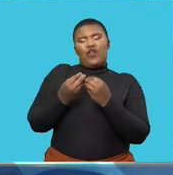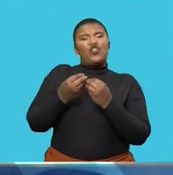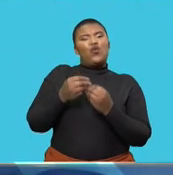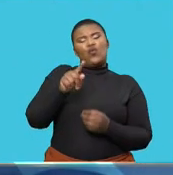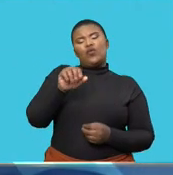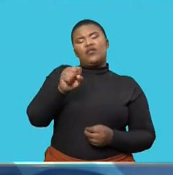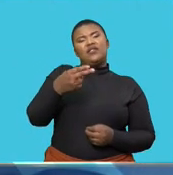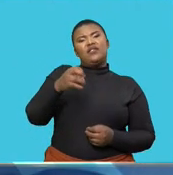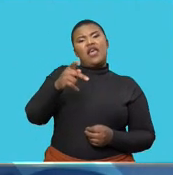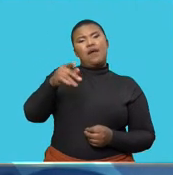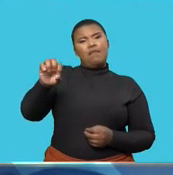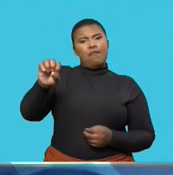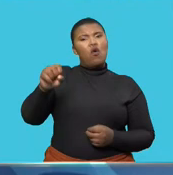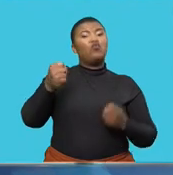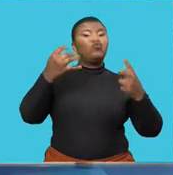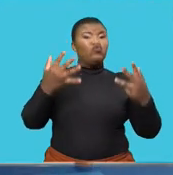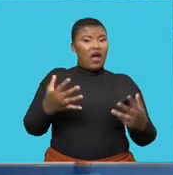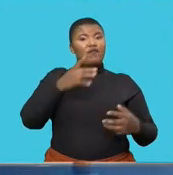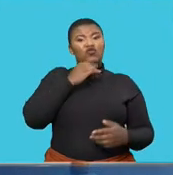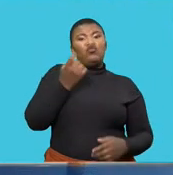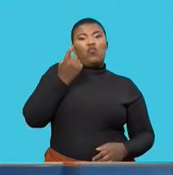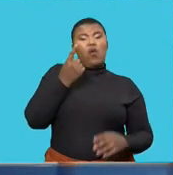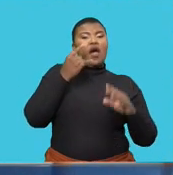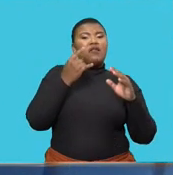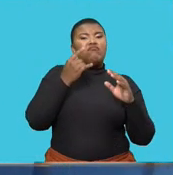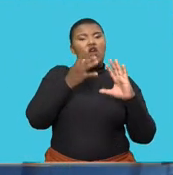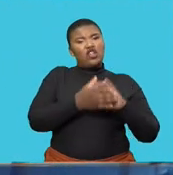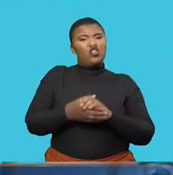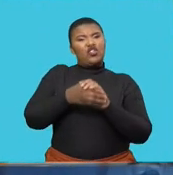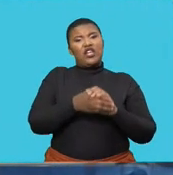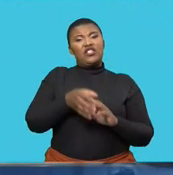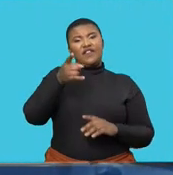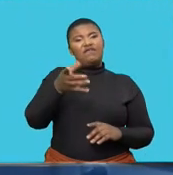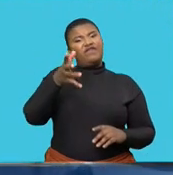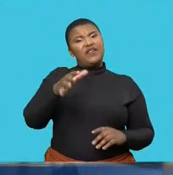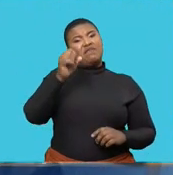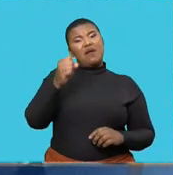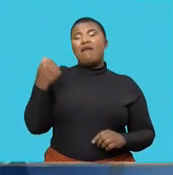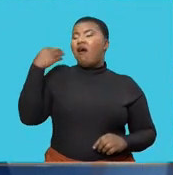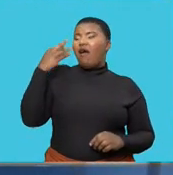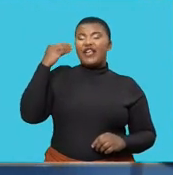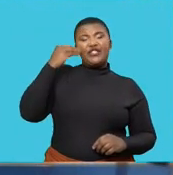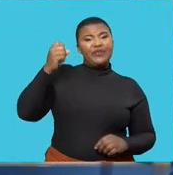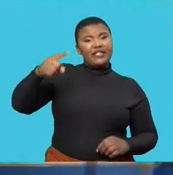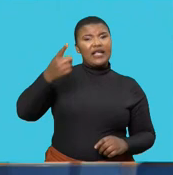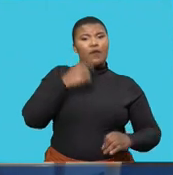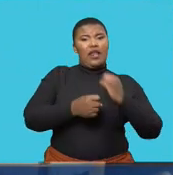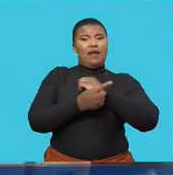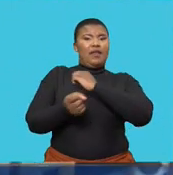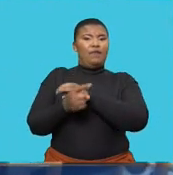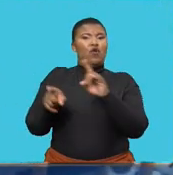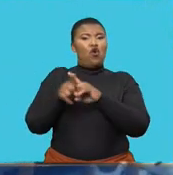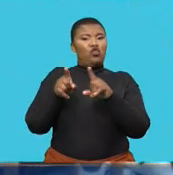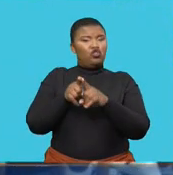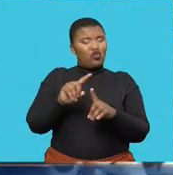of the associations, and he says, you know, he spoke to us about the conduct of the drivers, the experiences and that they go through, and how these